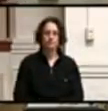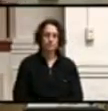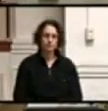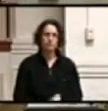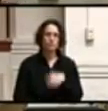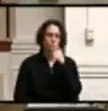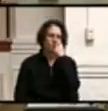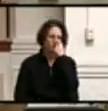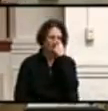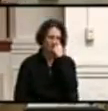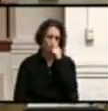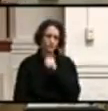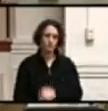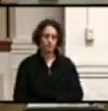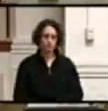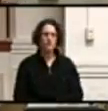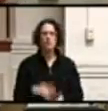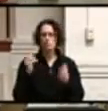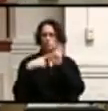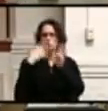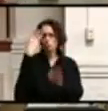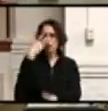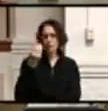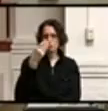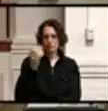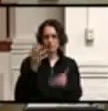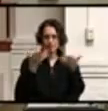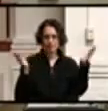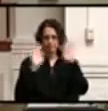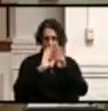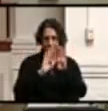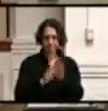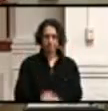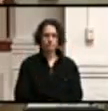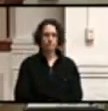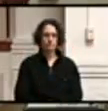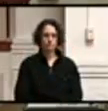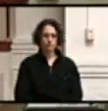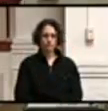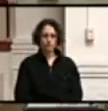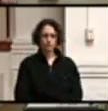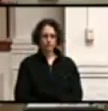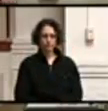The look of the building, let's see. Here we have elevations.